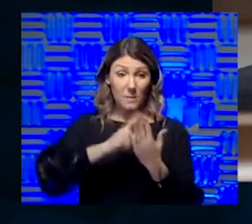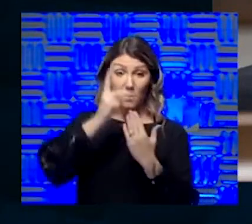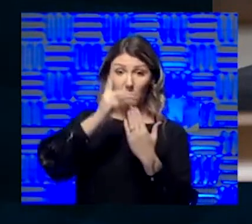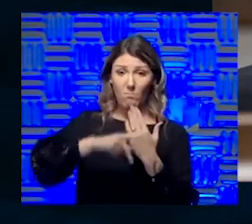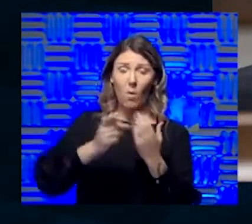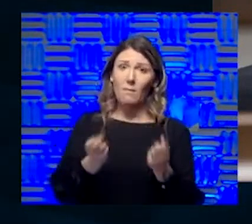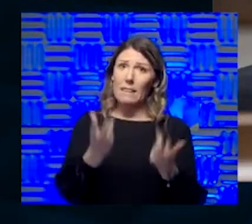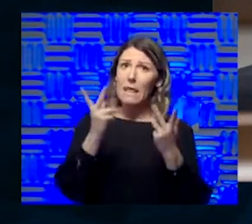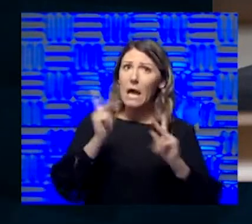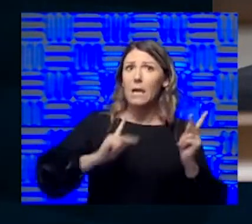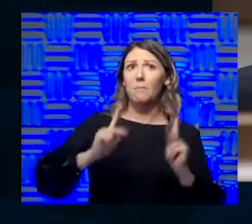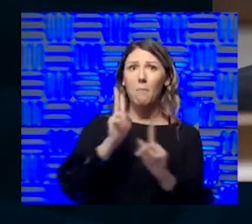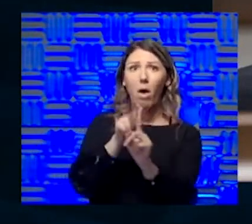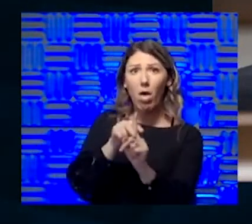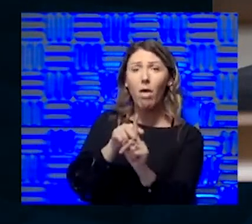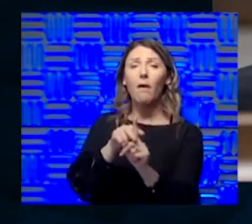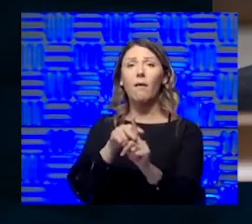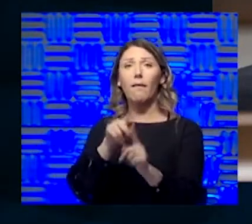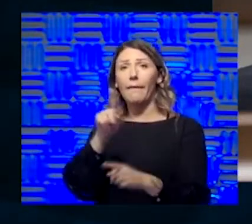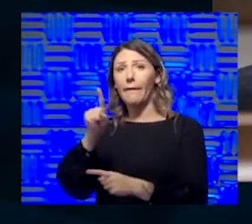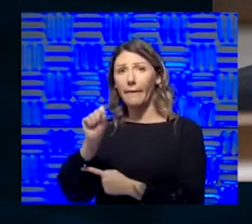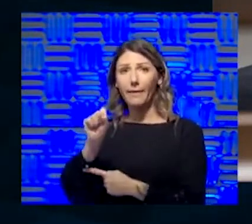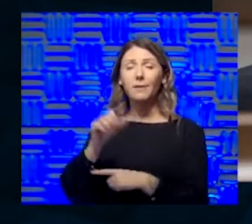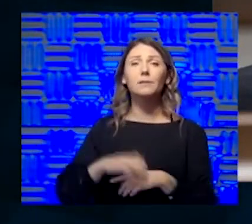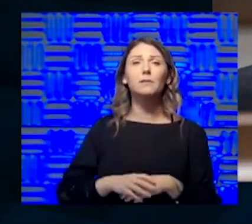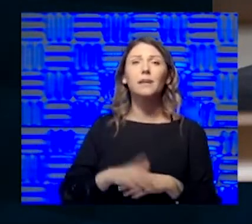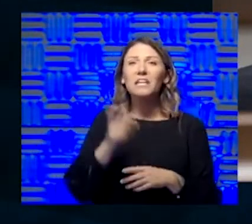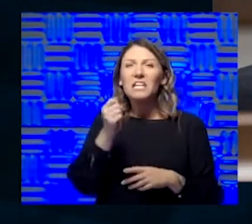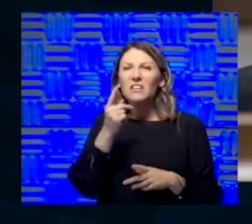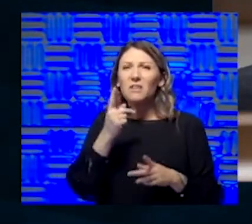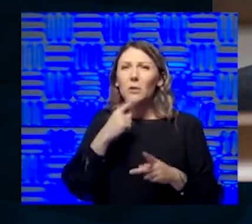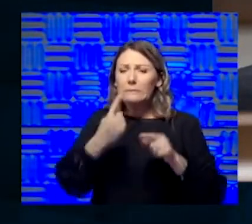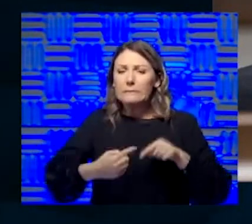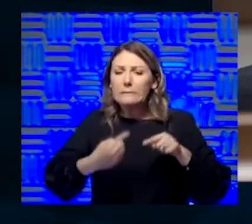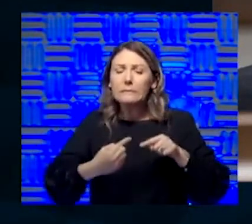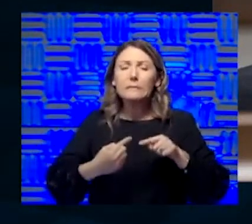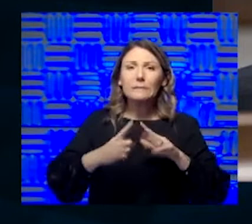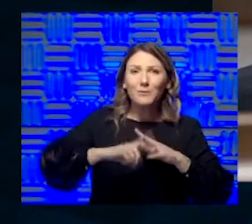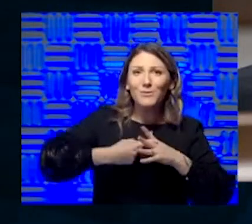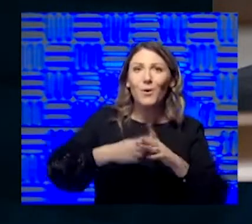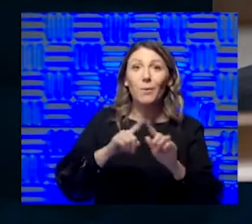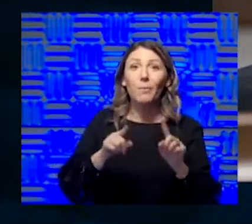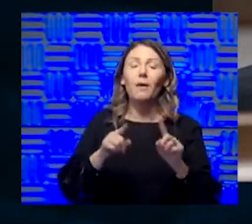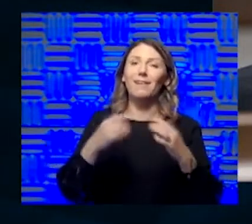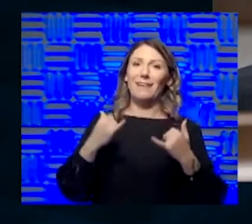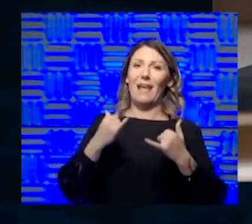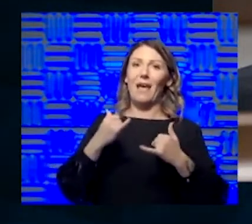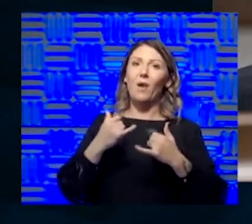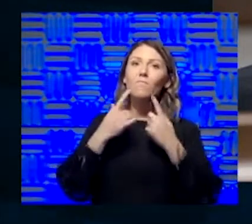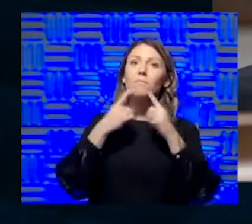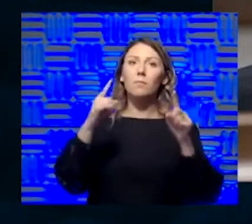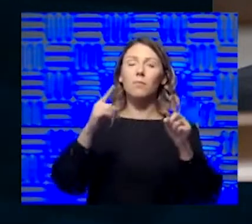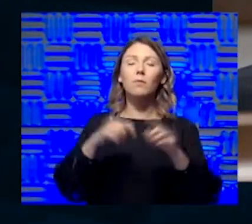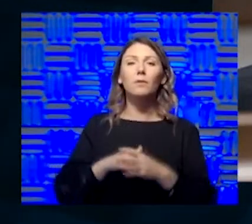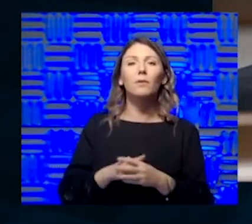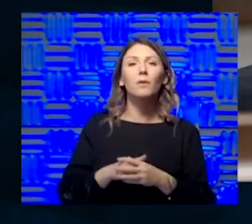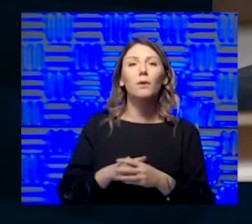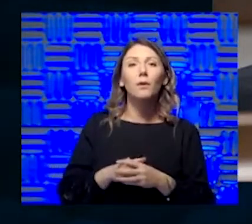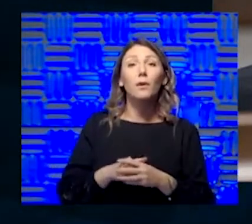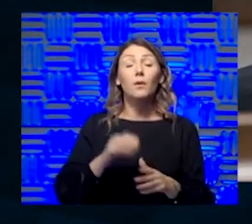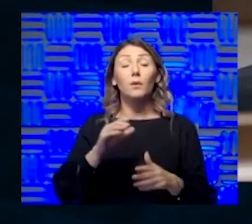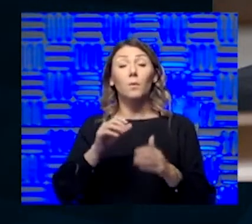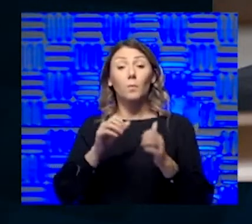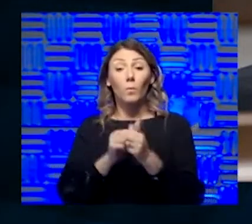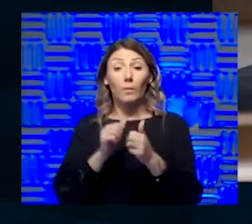Kansas and had a few glitches to begin with, but is certainly working on behalf of keeping business